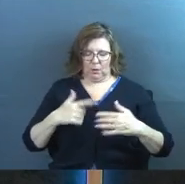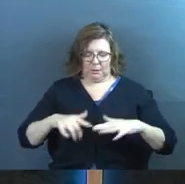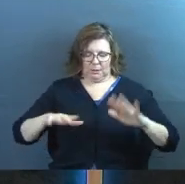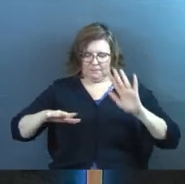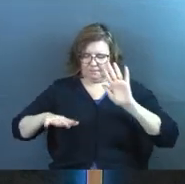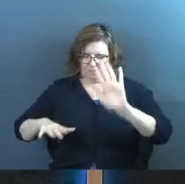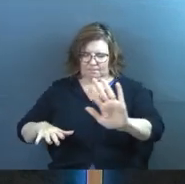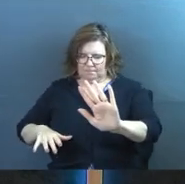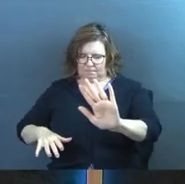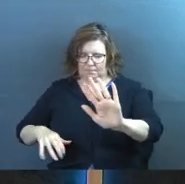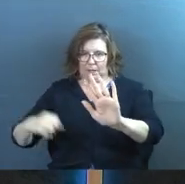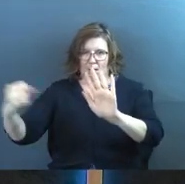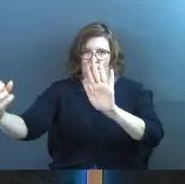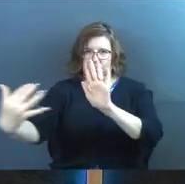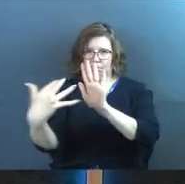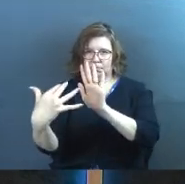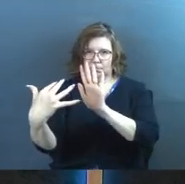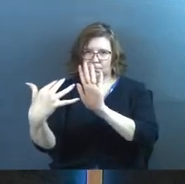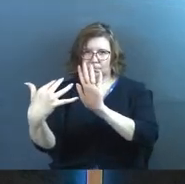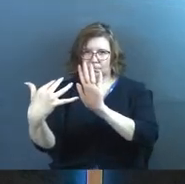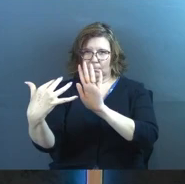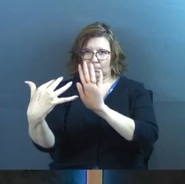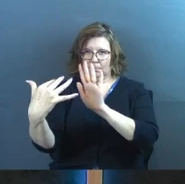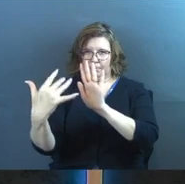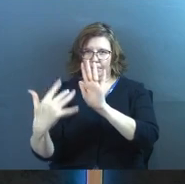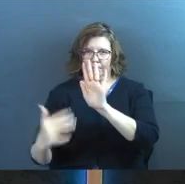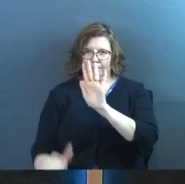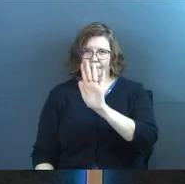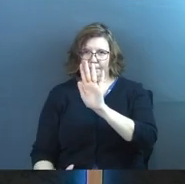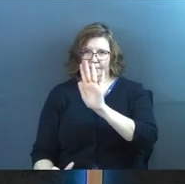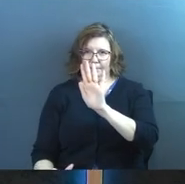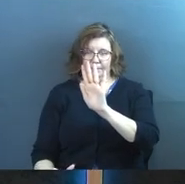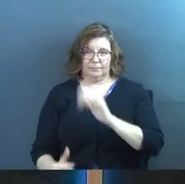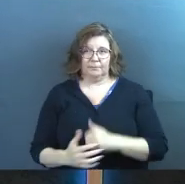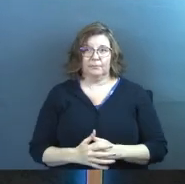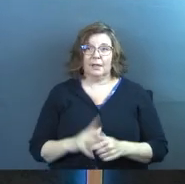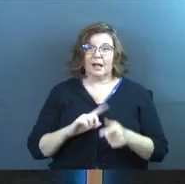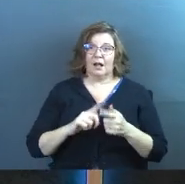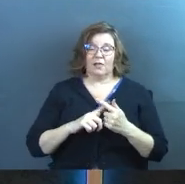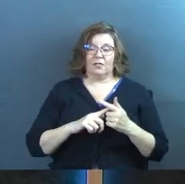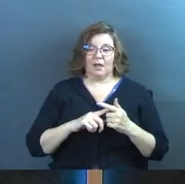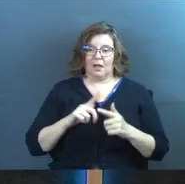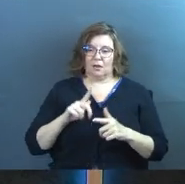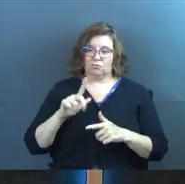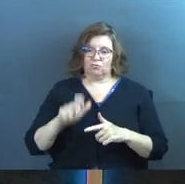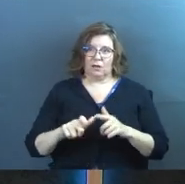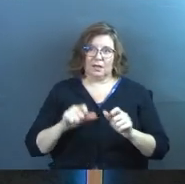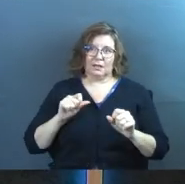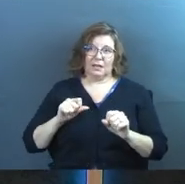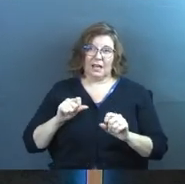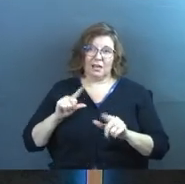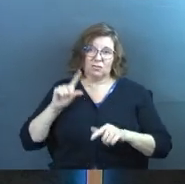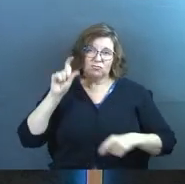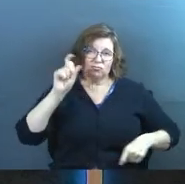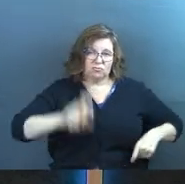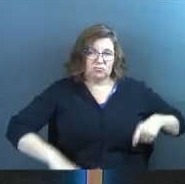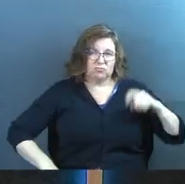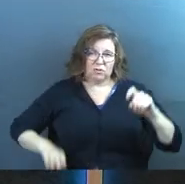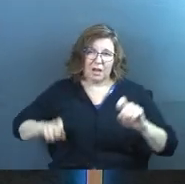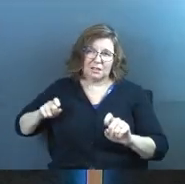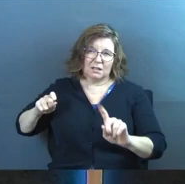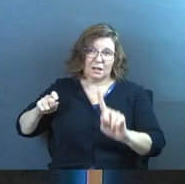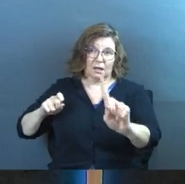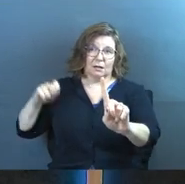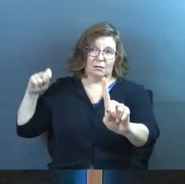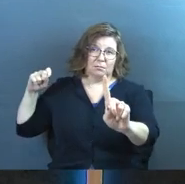up his hand, right? And, like, the bullets stop in midair, and then he drops them. And then he runs over, and he jumps literally